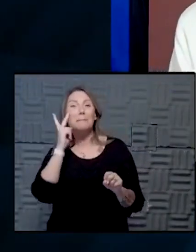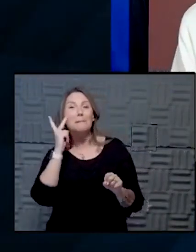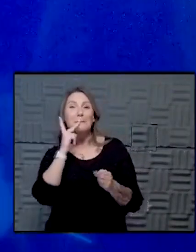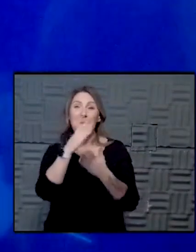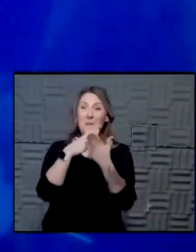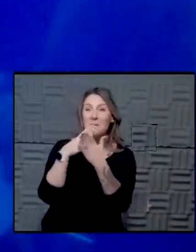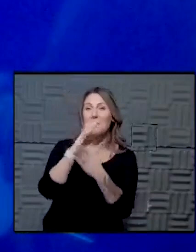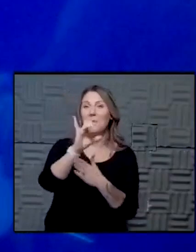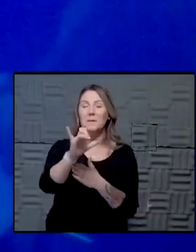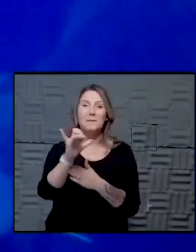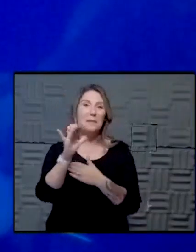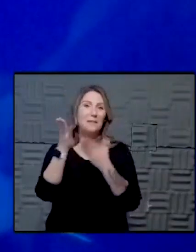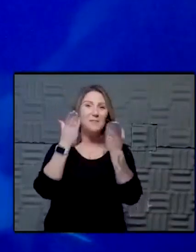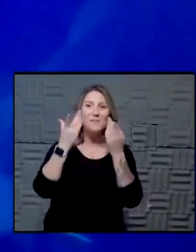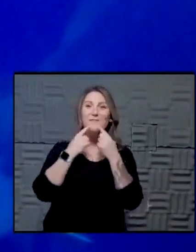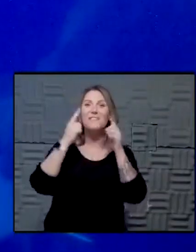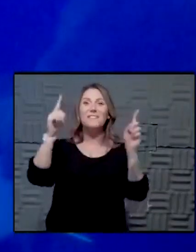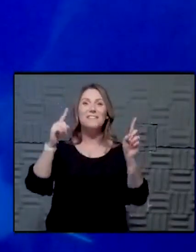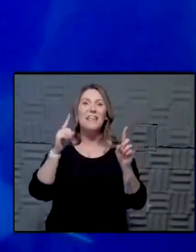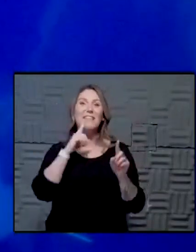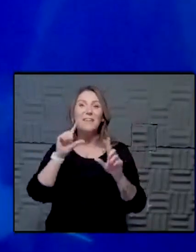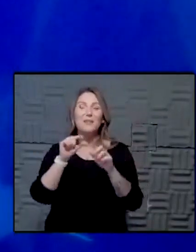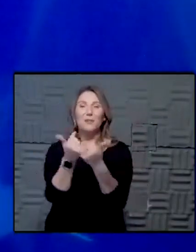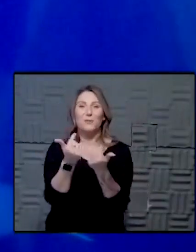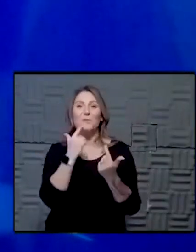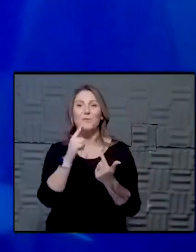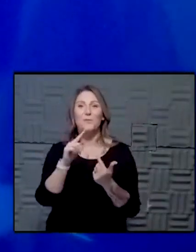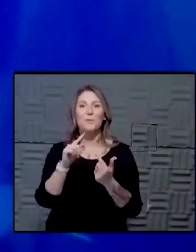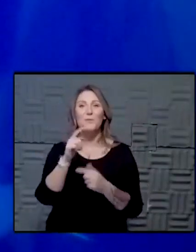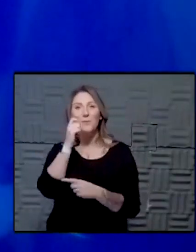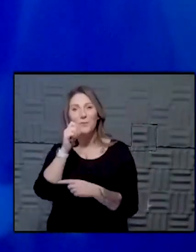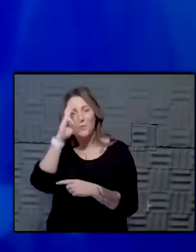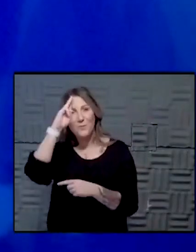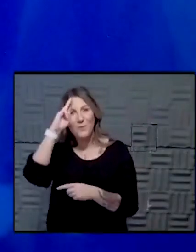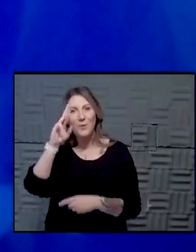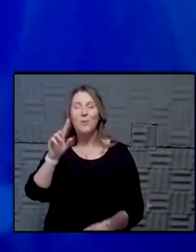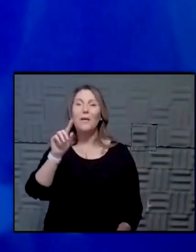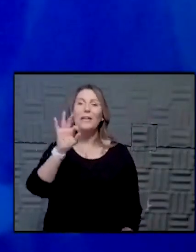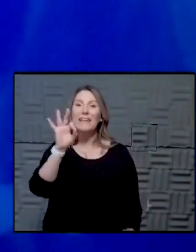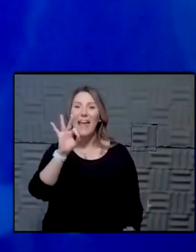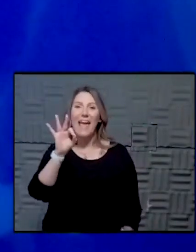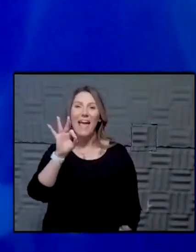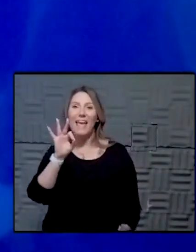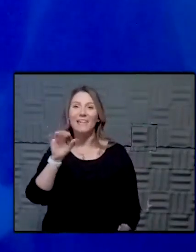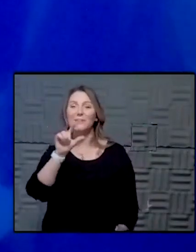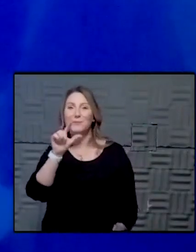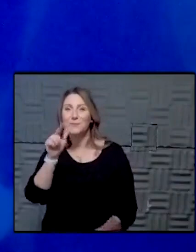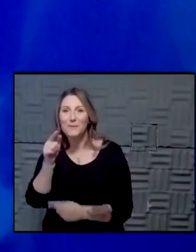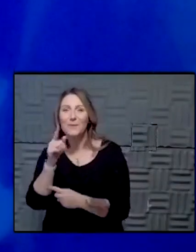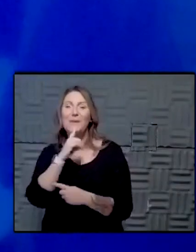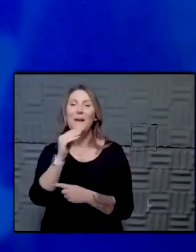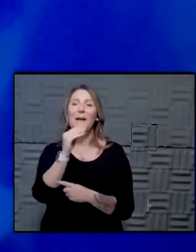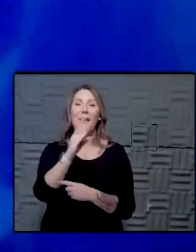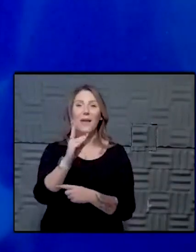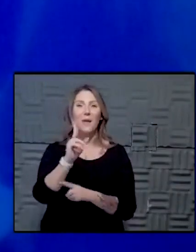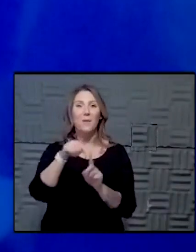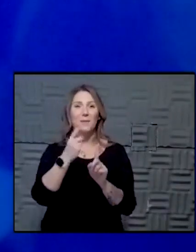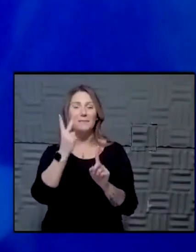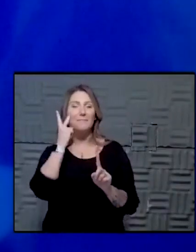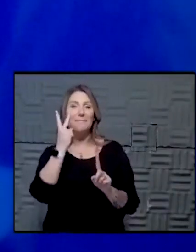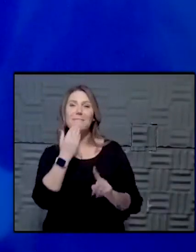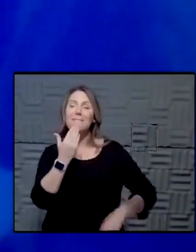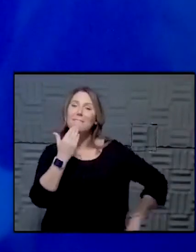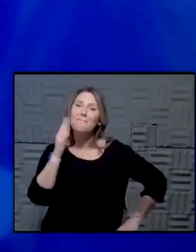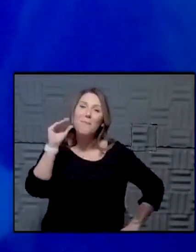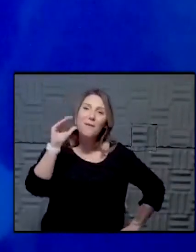Yeah. service announcement that Girl Scout Troop 921 has made. We're going to show you the whole video in a minute, just as we say goodbye. We want to say thanks